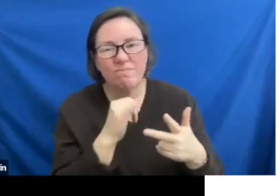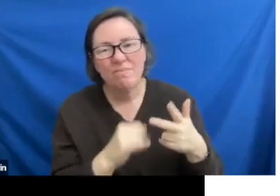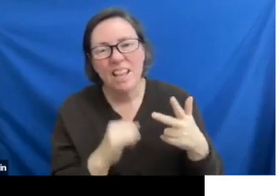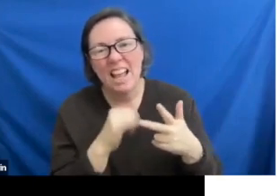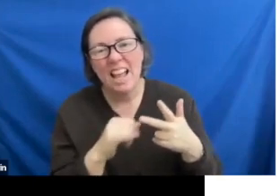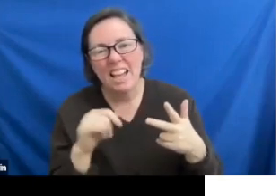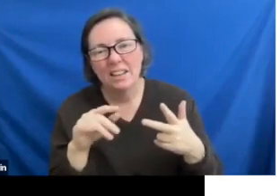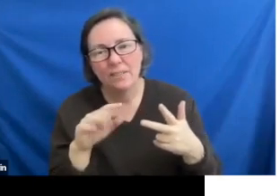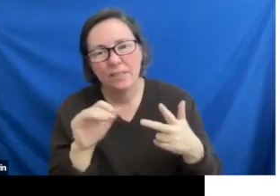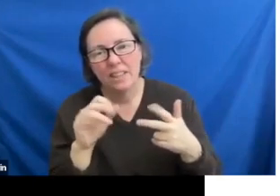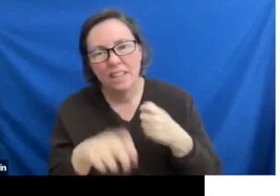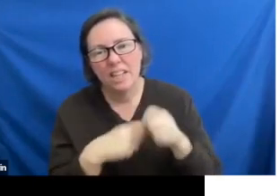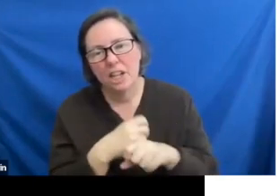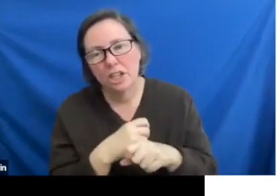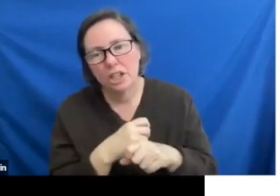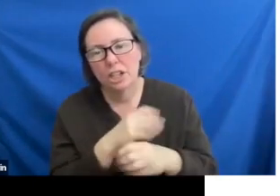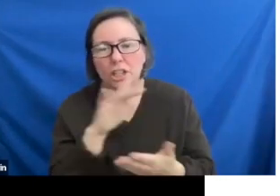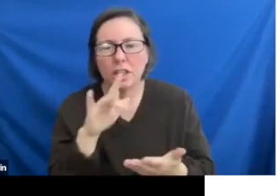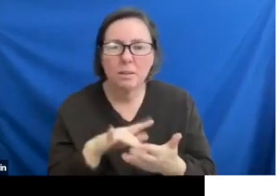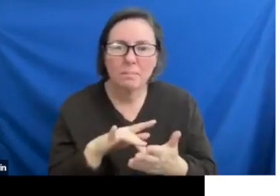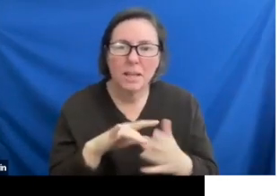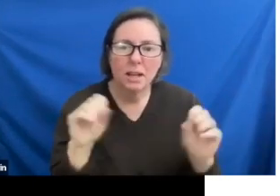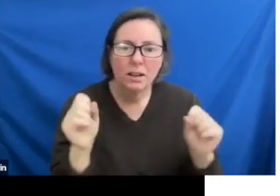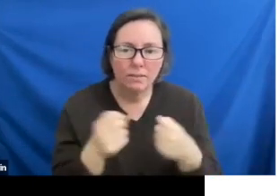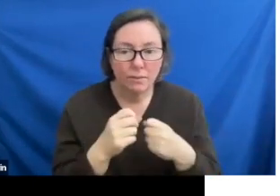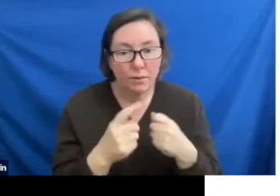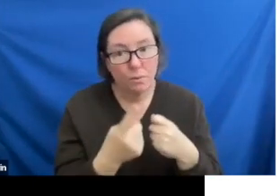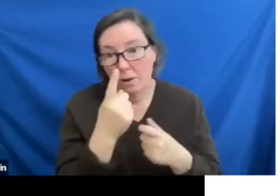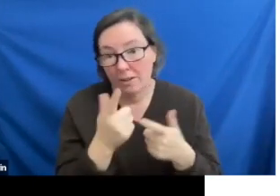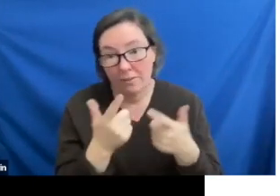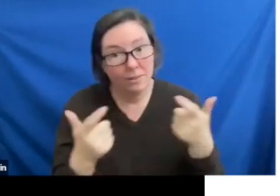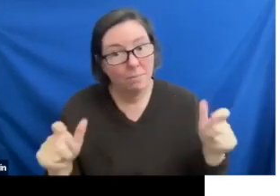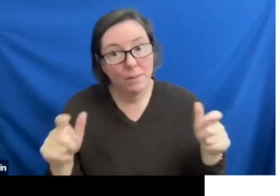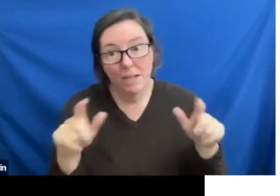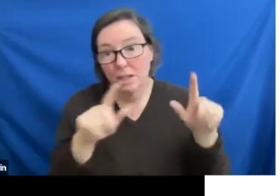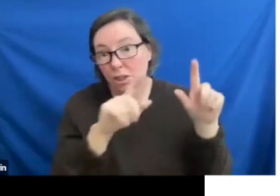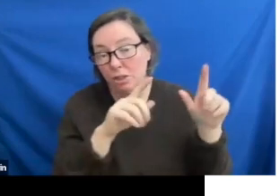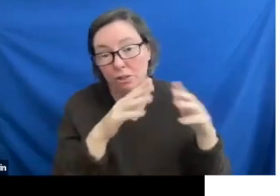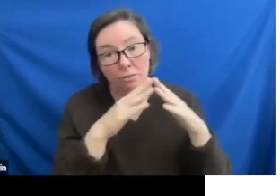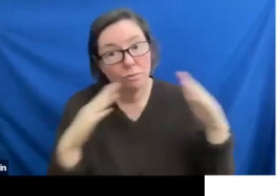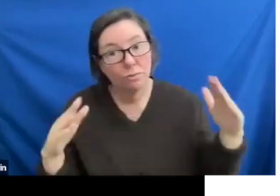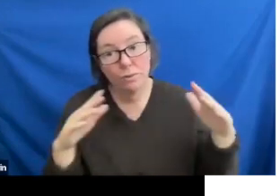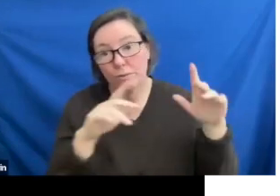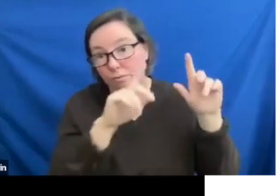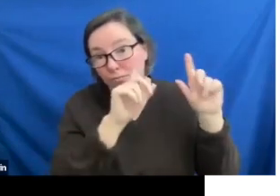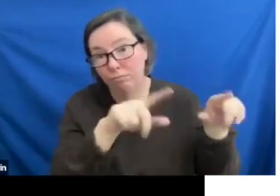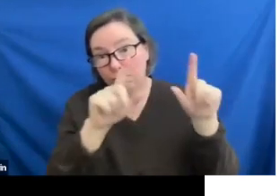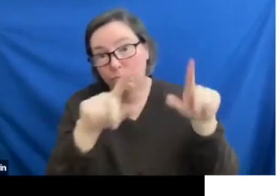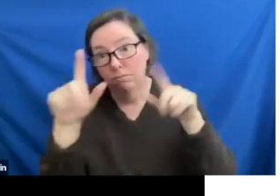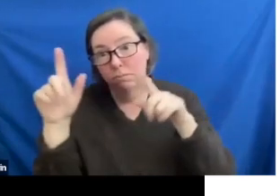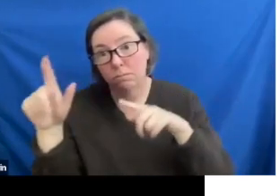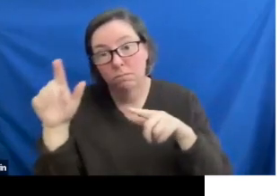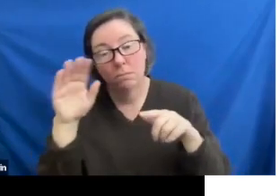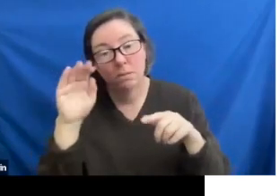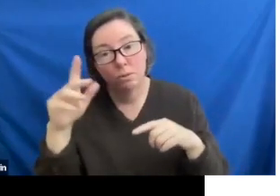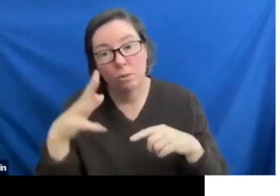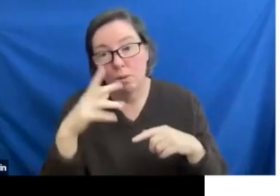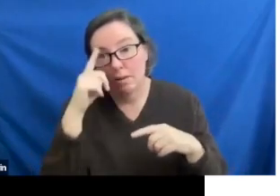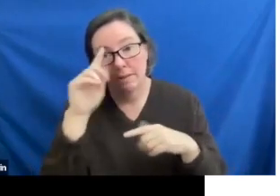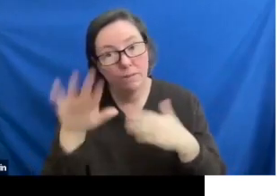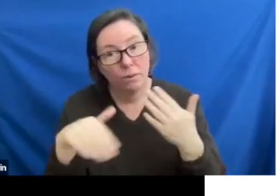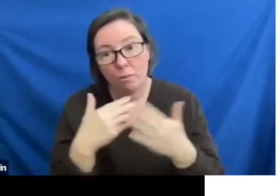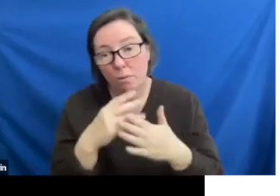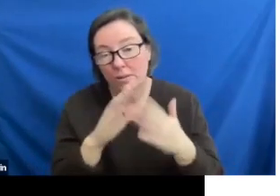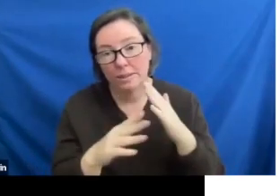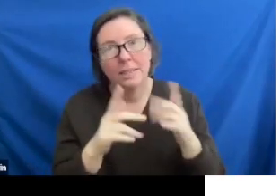of the largest rooftop solar installations in the city, certainly the largest in the greater Roxbury area. Next